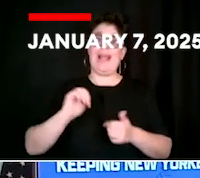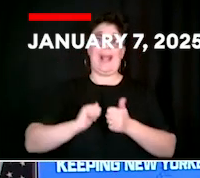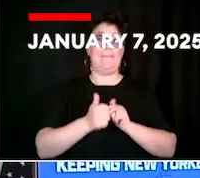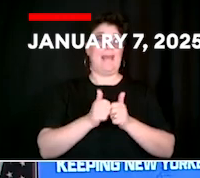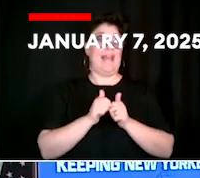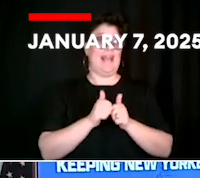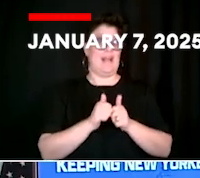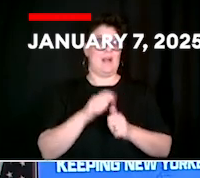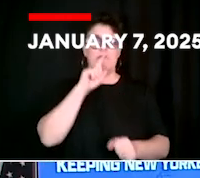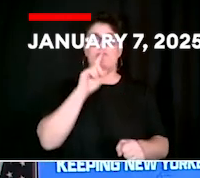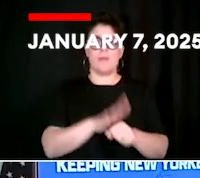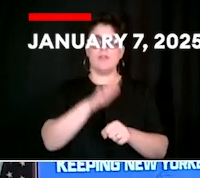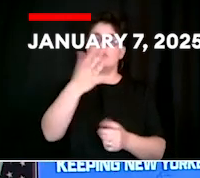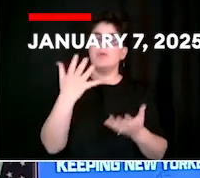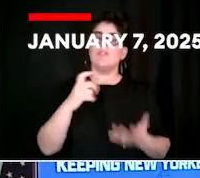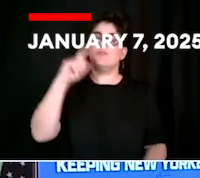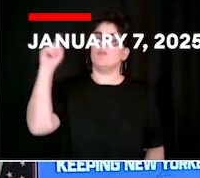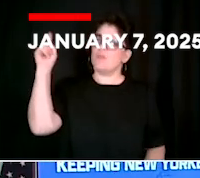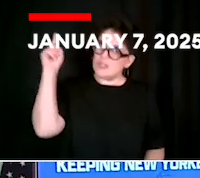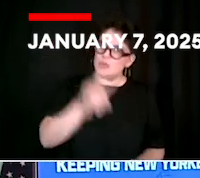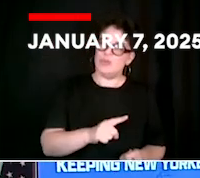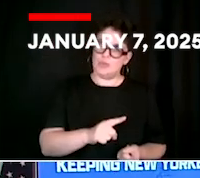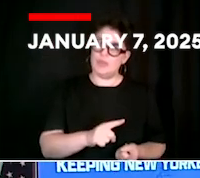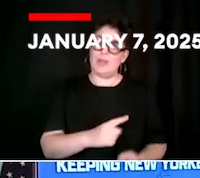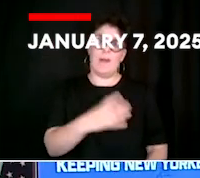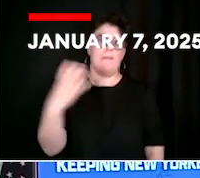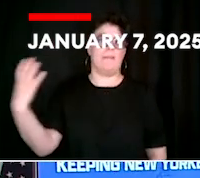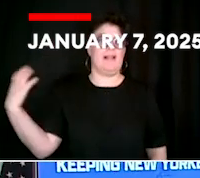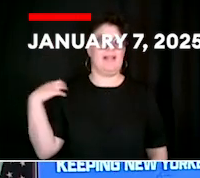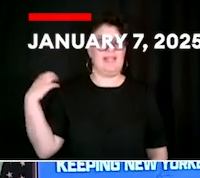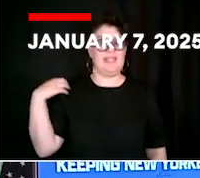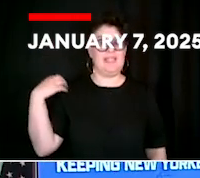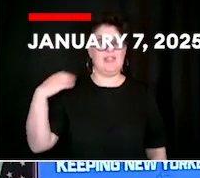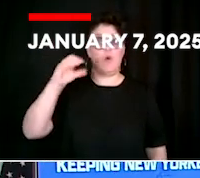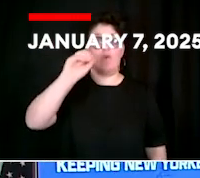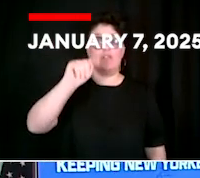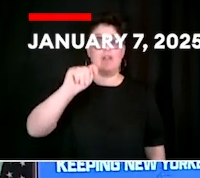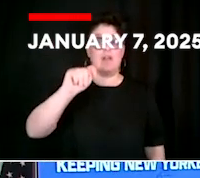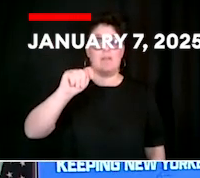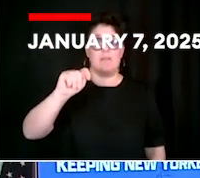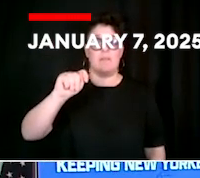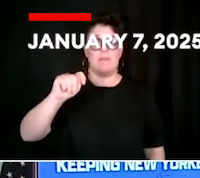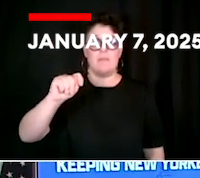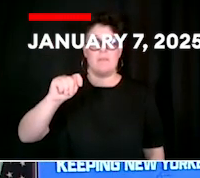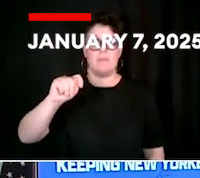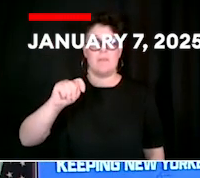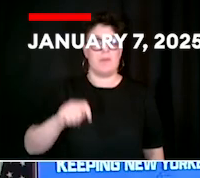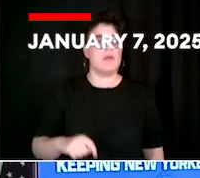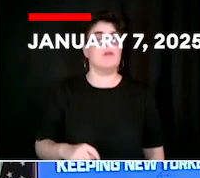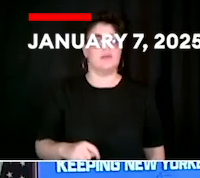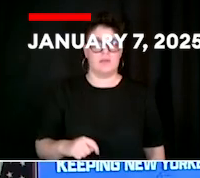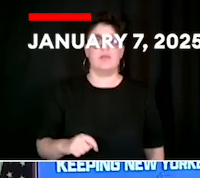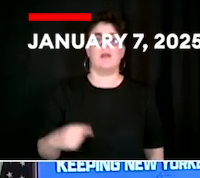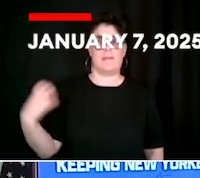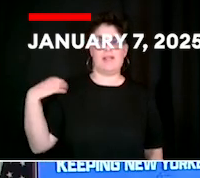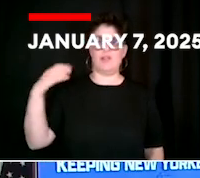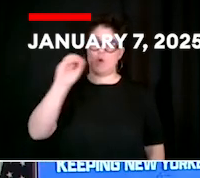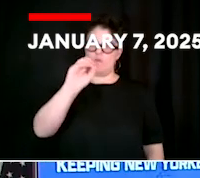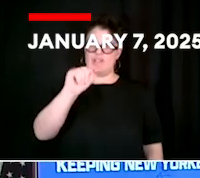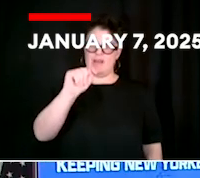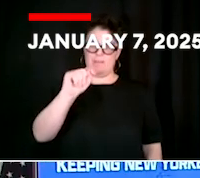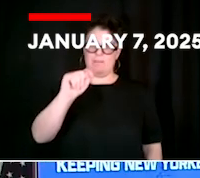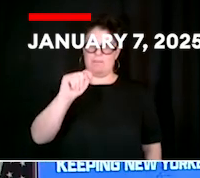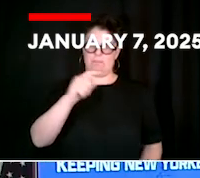to significantly reduce police overtime. Significantly reduce police overtime. Uh-huh.